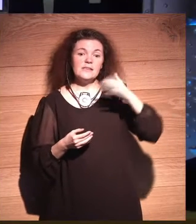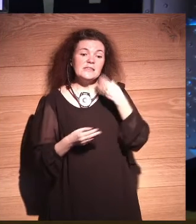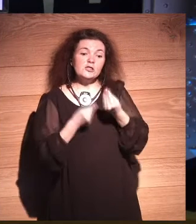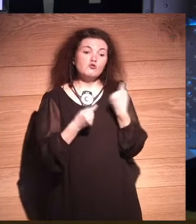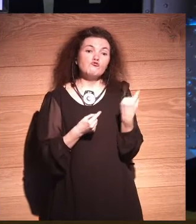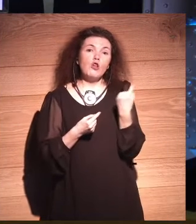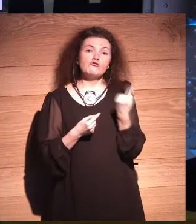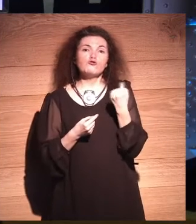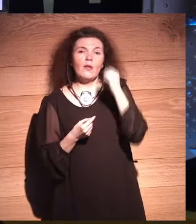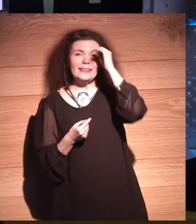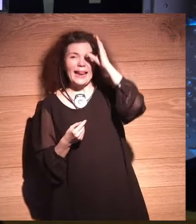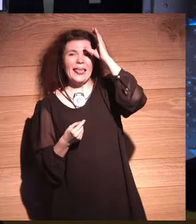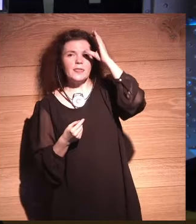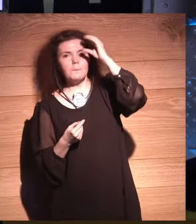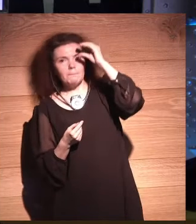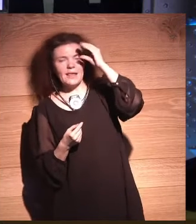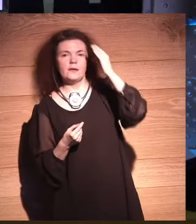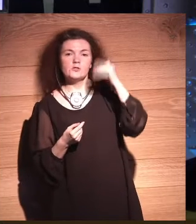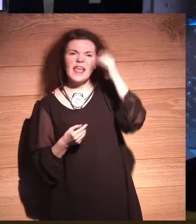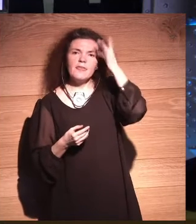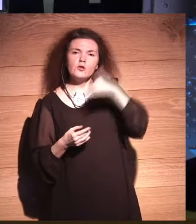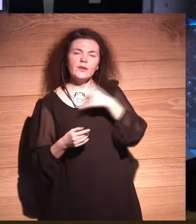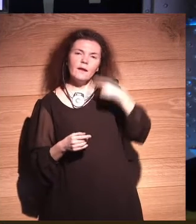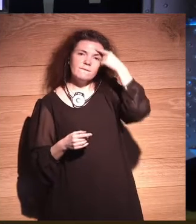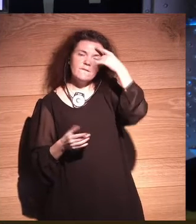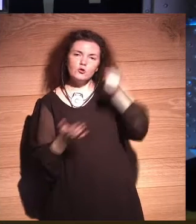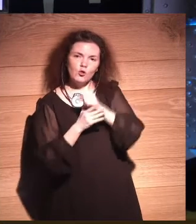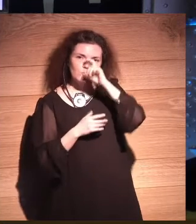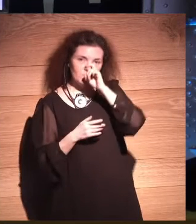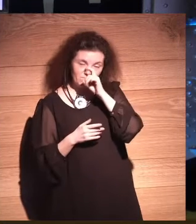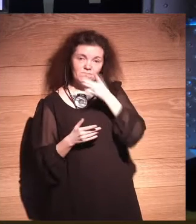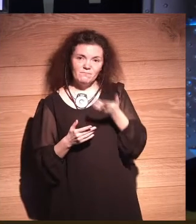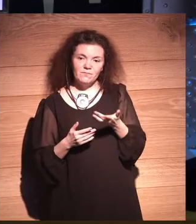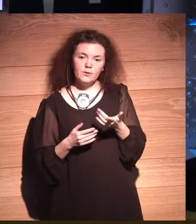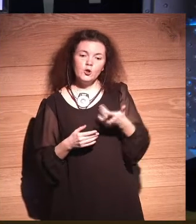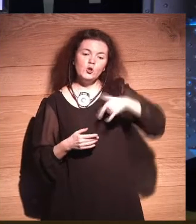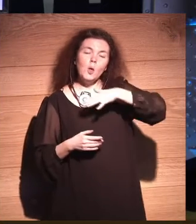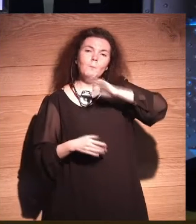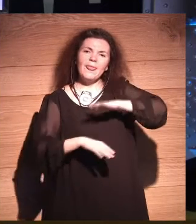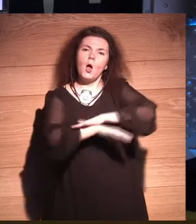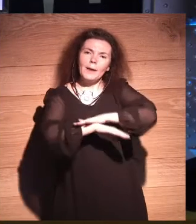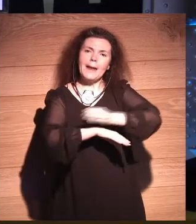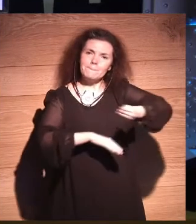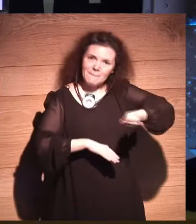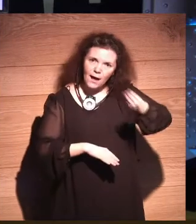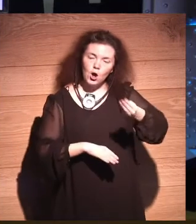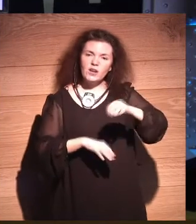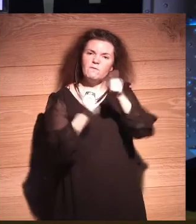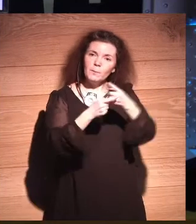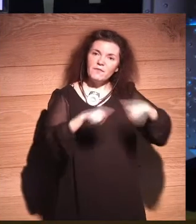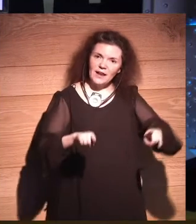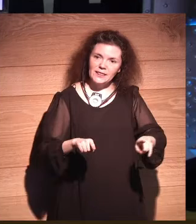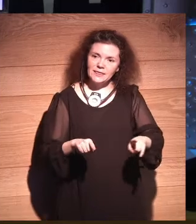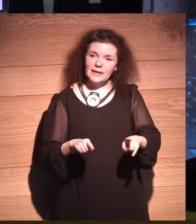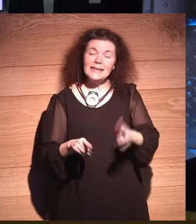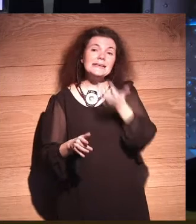idea that I want to put to you today, that we can govern better and differently if we know how to take advantage of the